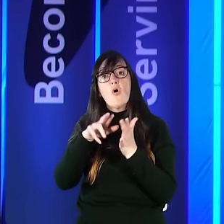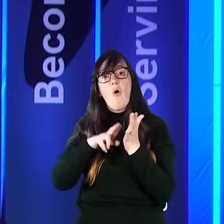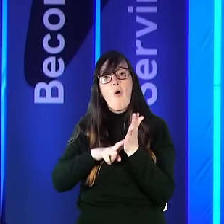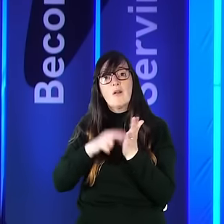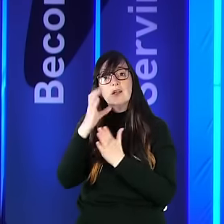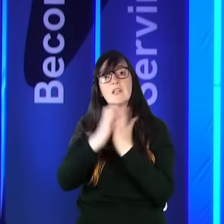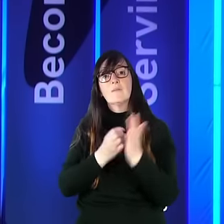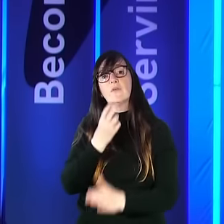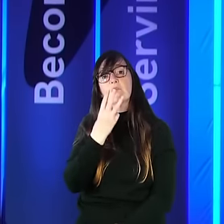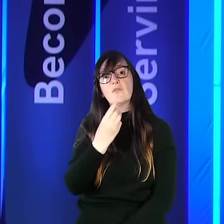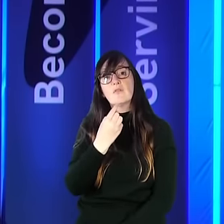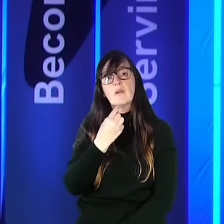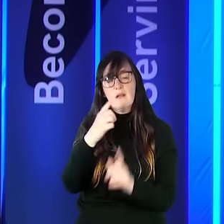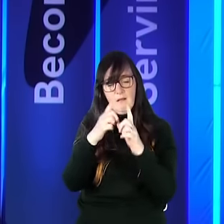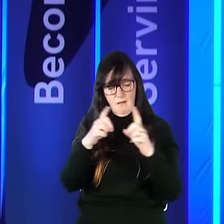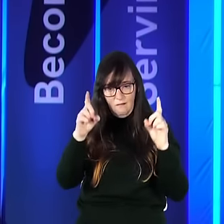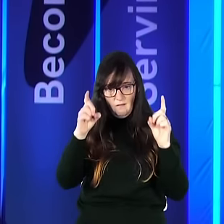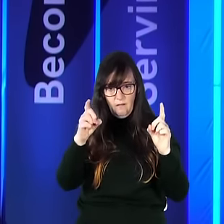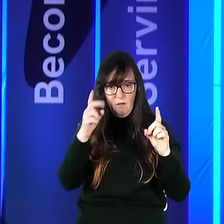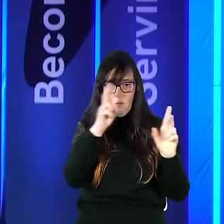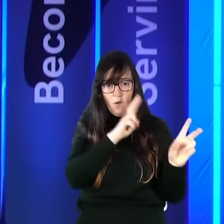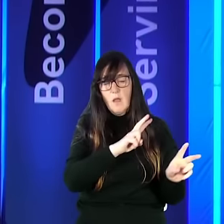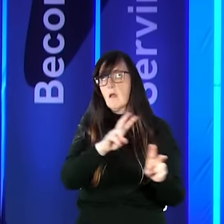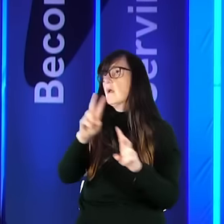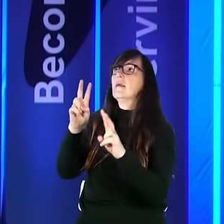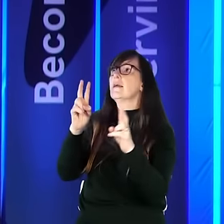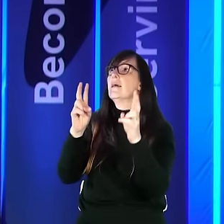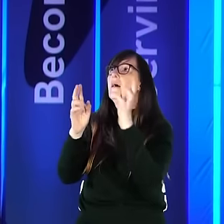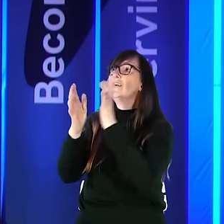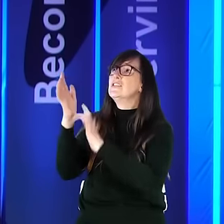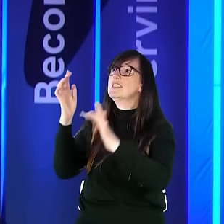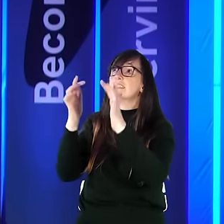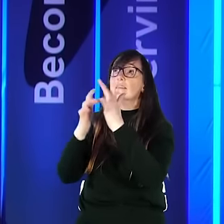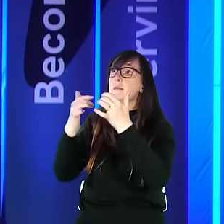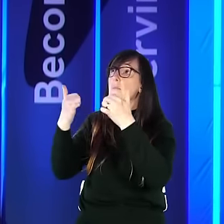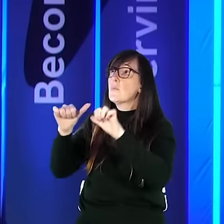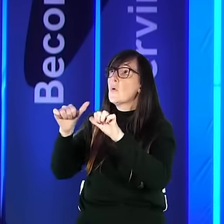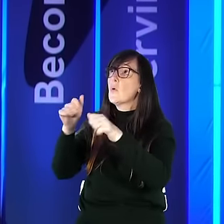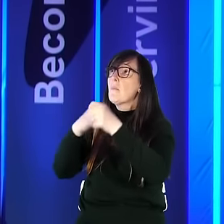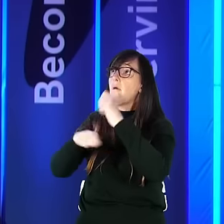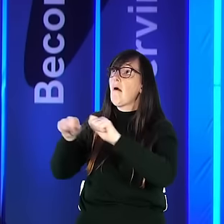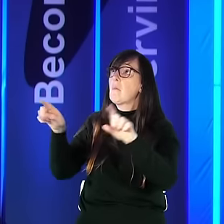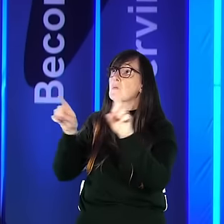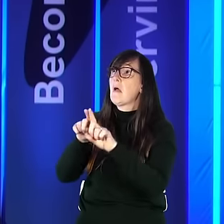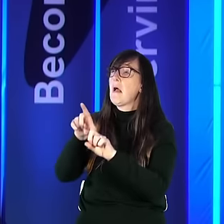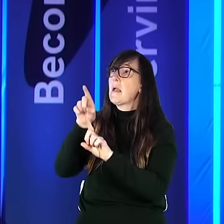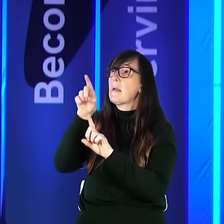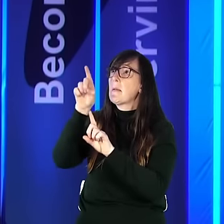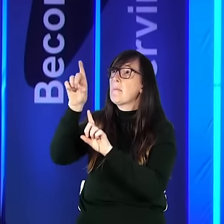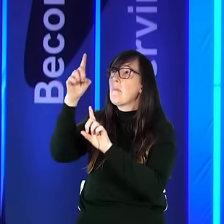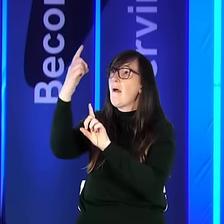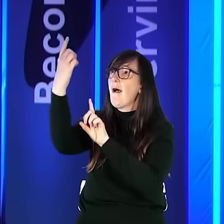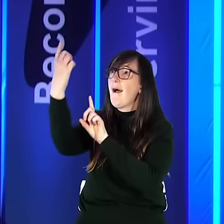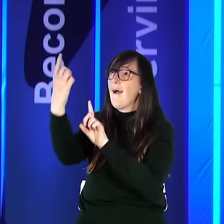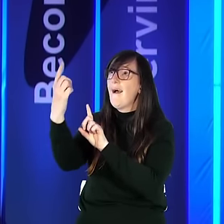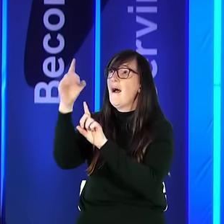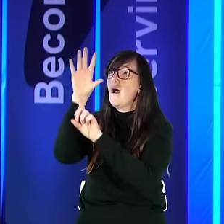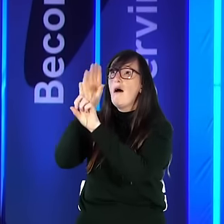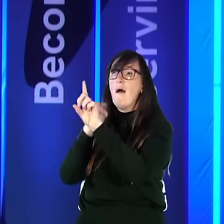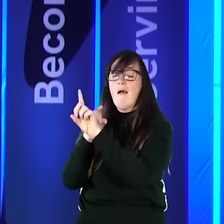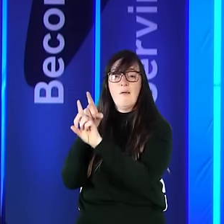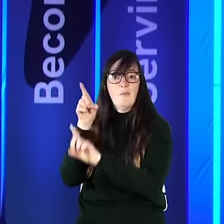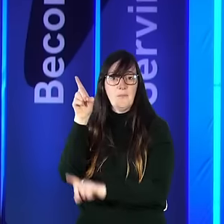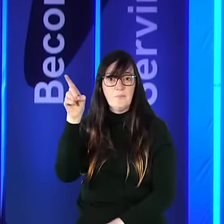we shall be like him, for we shall see him as he is. What a glorious prospect. The early